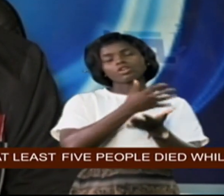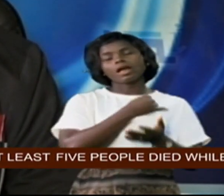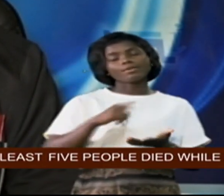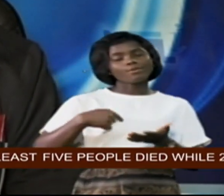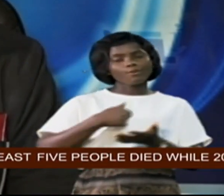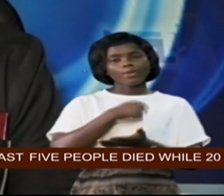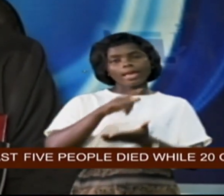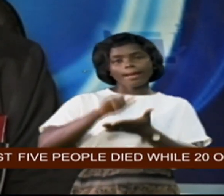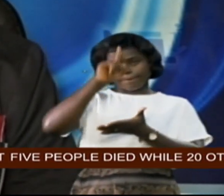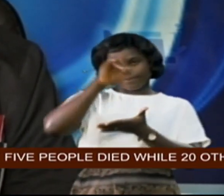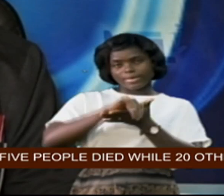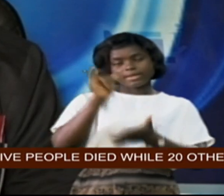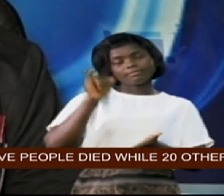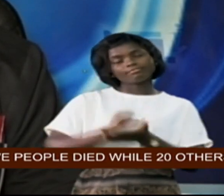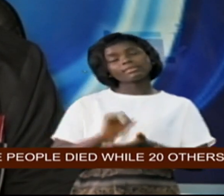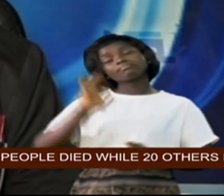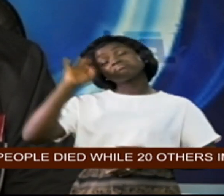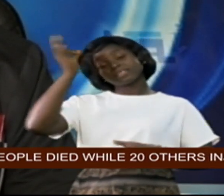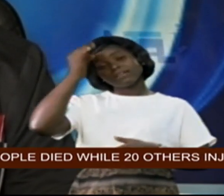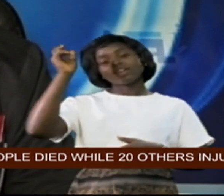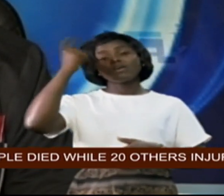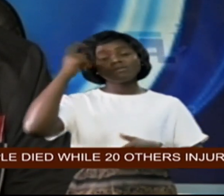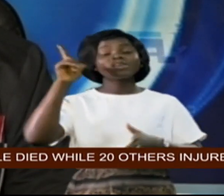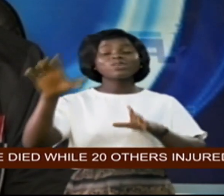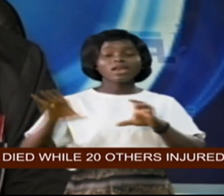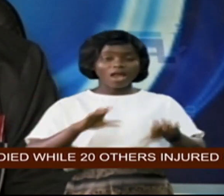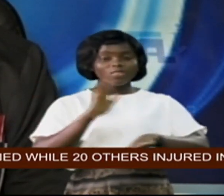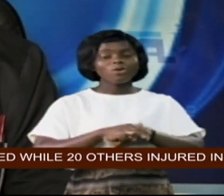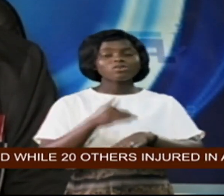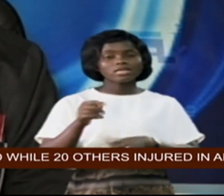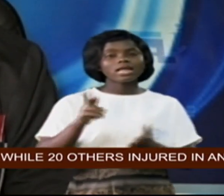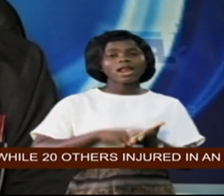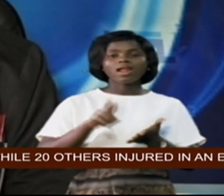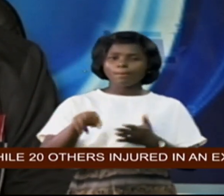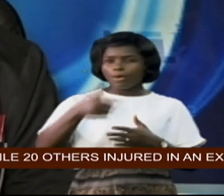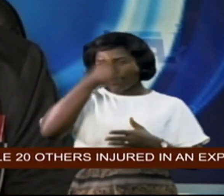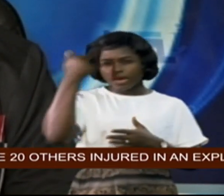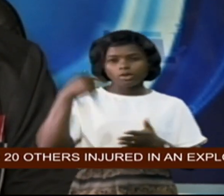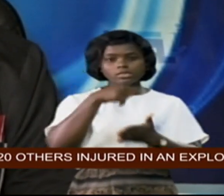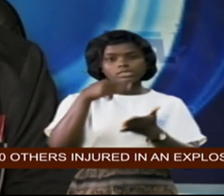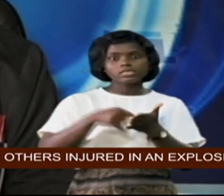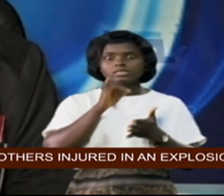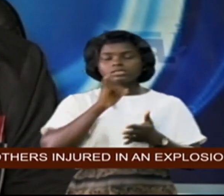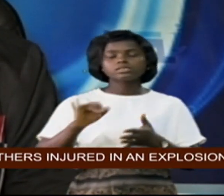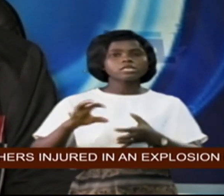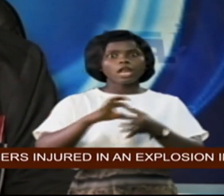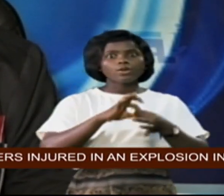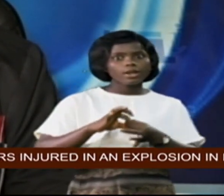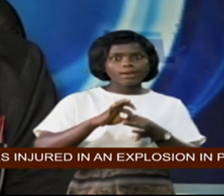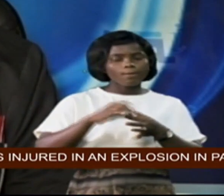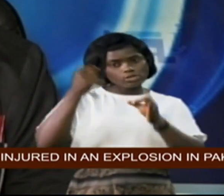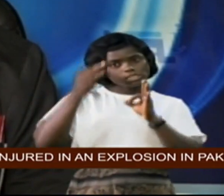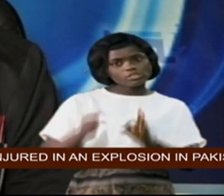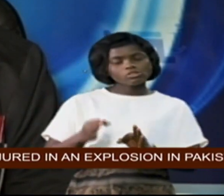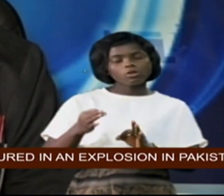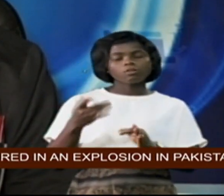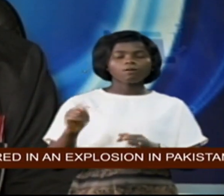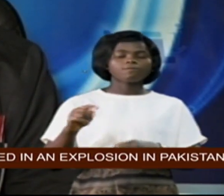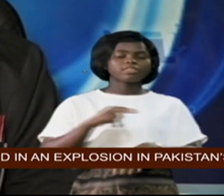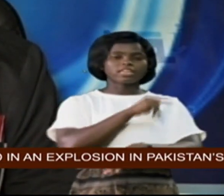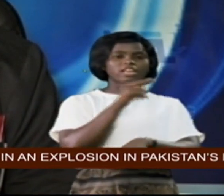the federal government will act on the report because this is a unanimous decision of the National Economic